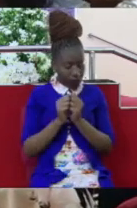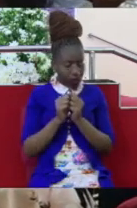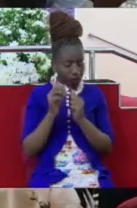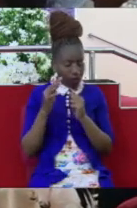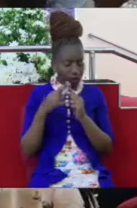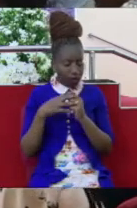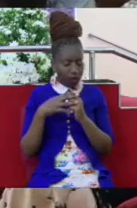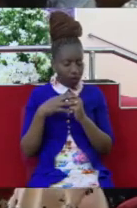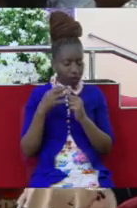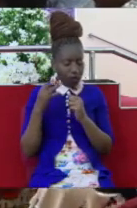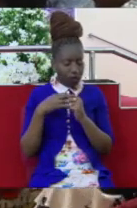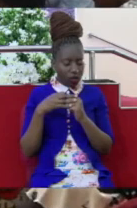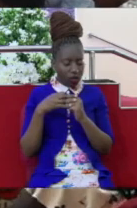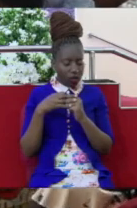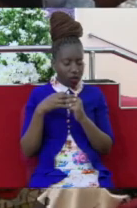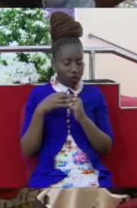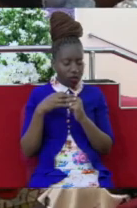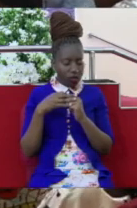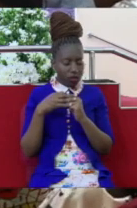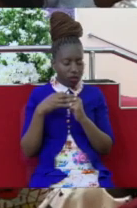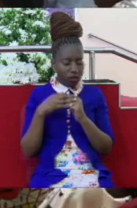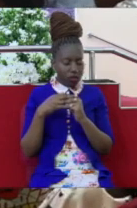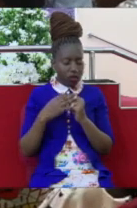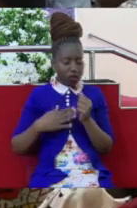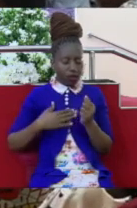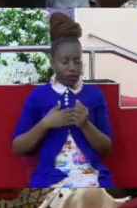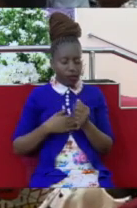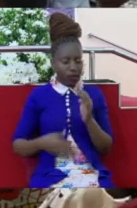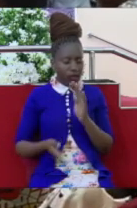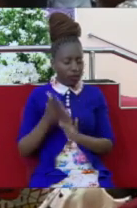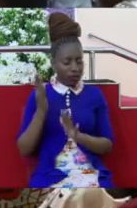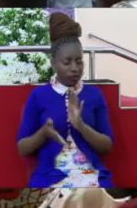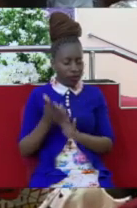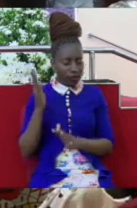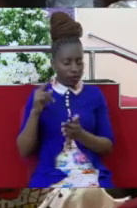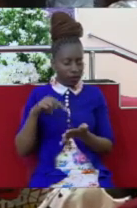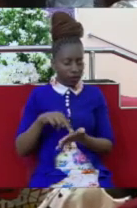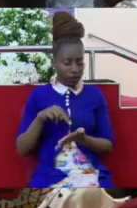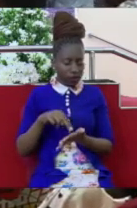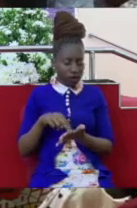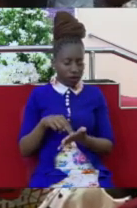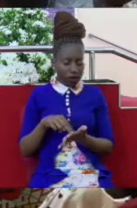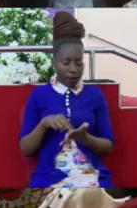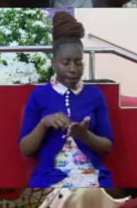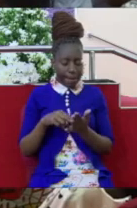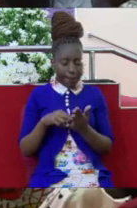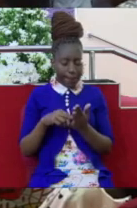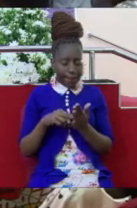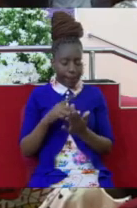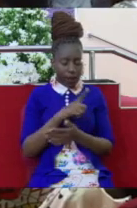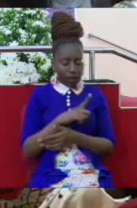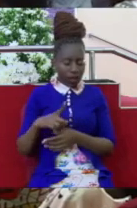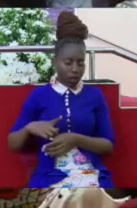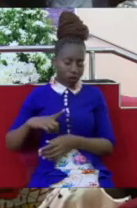10, 9, 8. Who else needs to stand? Quickly stand and let God use you.